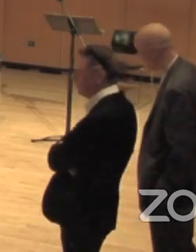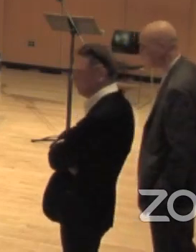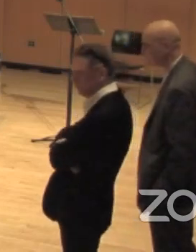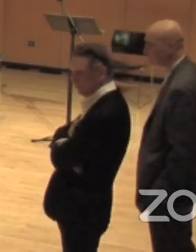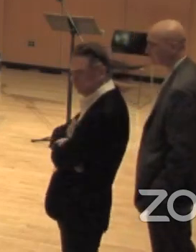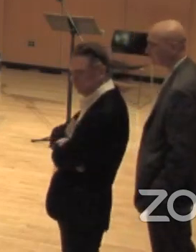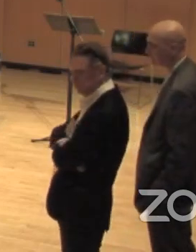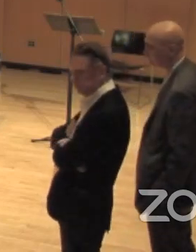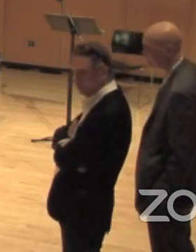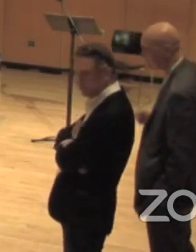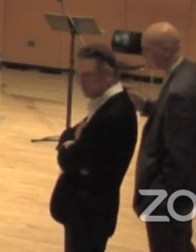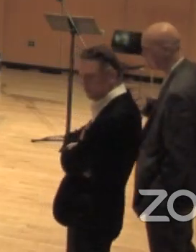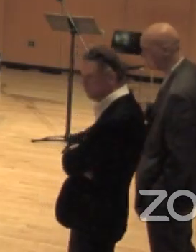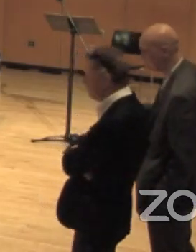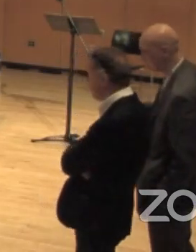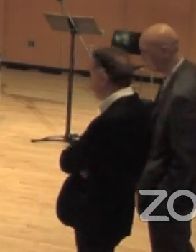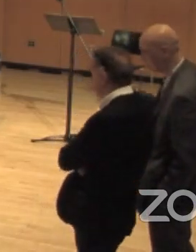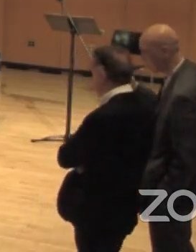e